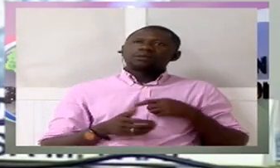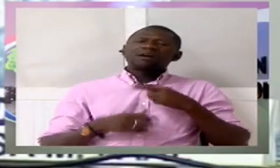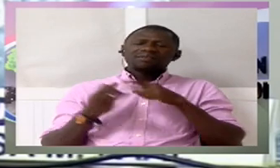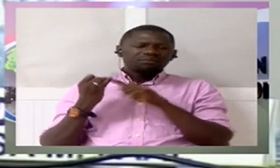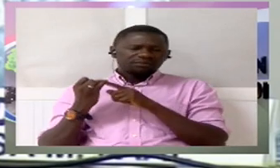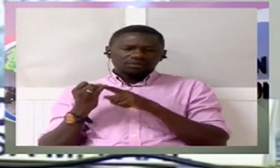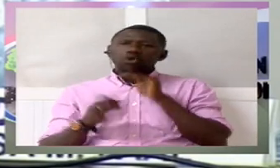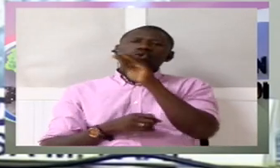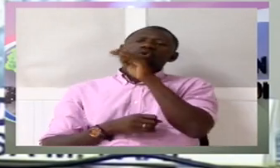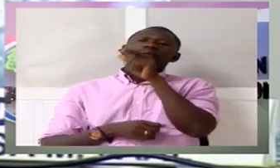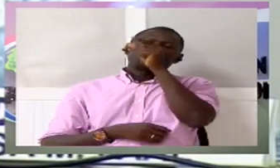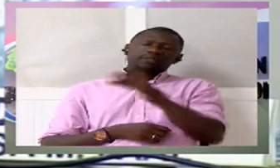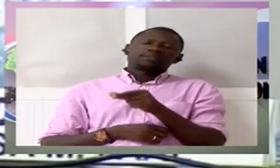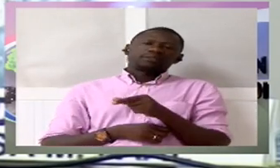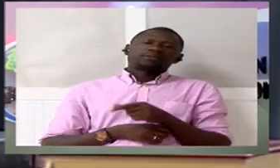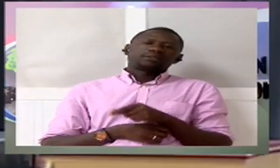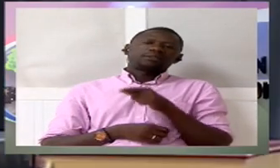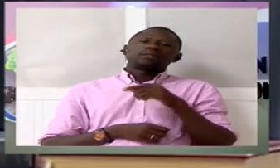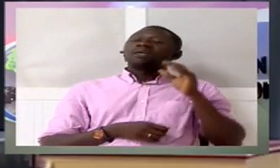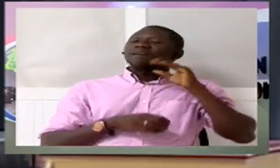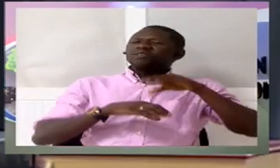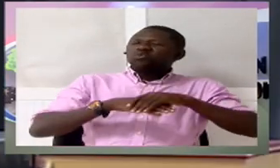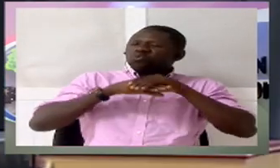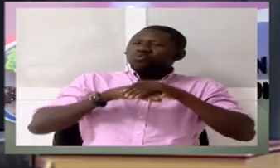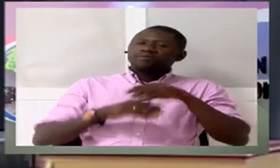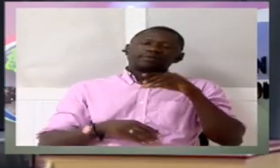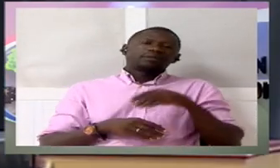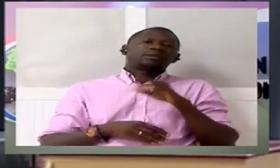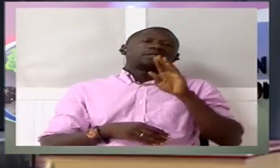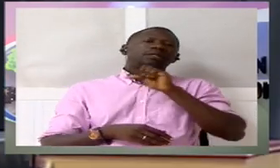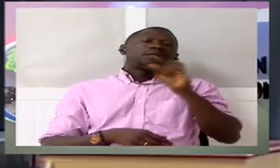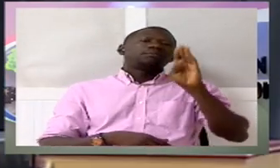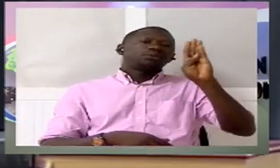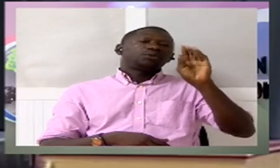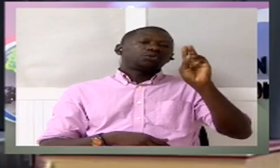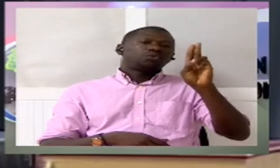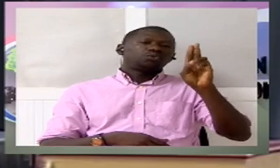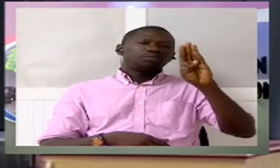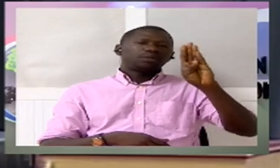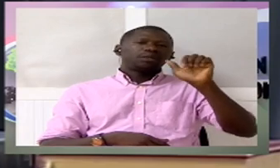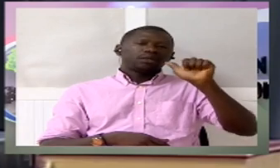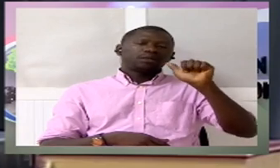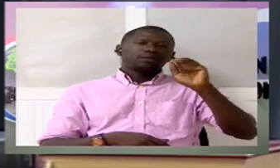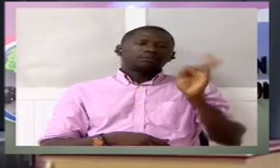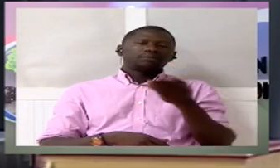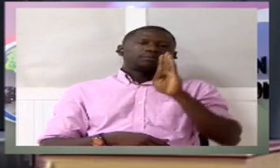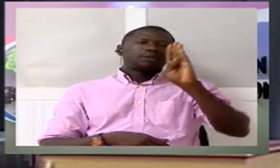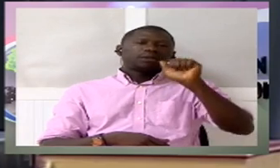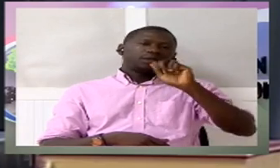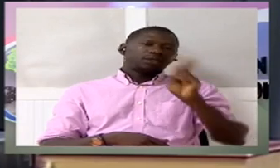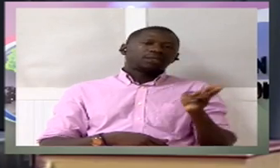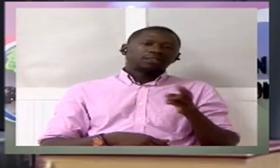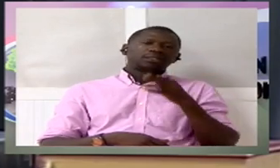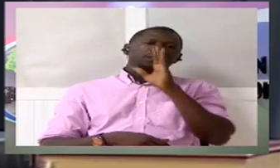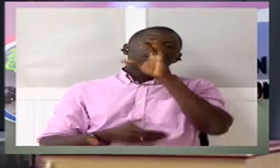I called somebody. Baba fongo teri lengwati. One of Baba's friend. Kafaye Bubaba. Called Bubaba. They were staying in Banjul. He's staying in